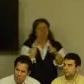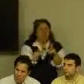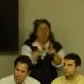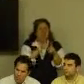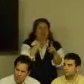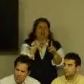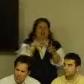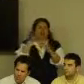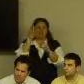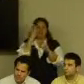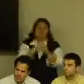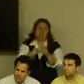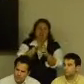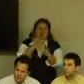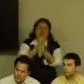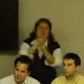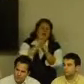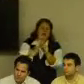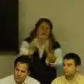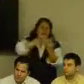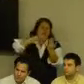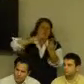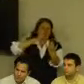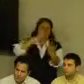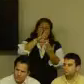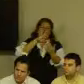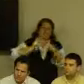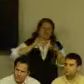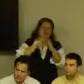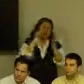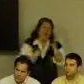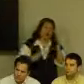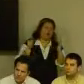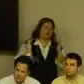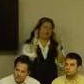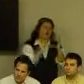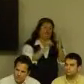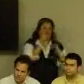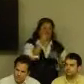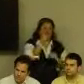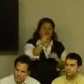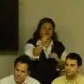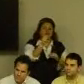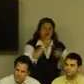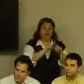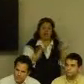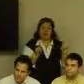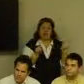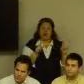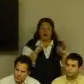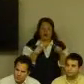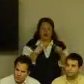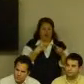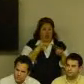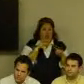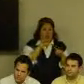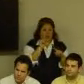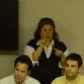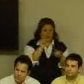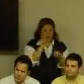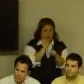a complaint and you might have to get through some paperwork and you might have to tell your story over and over again. But when I was a caseworker